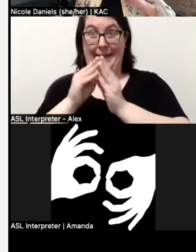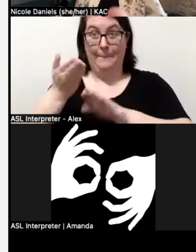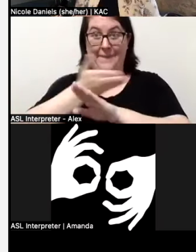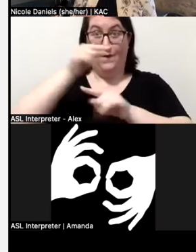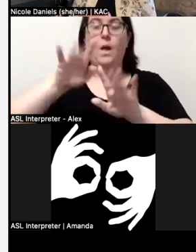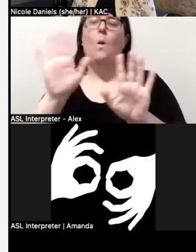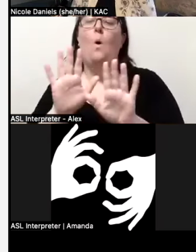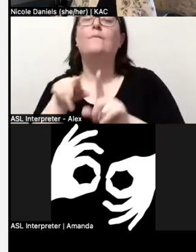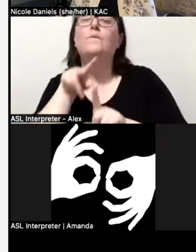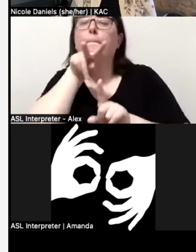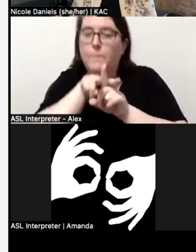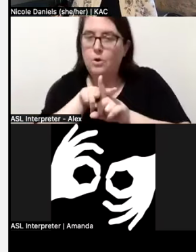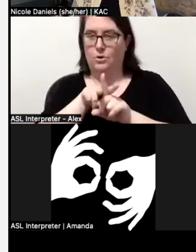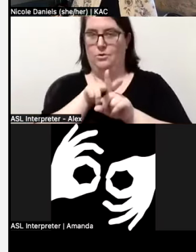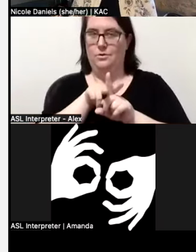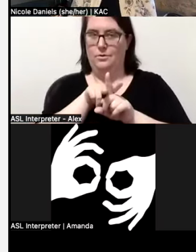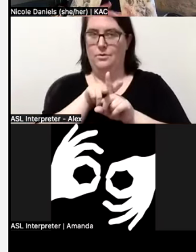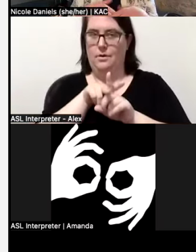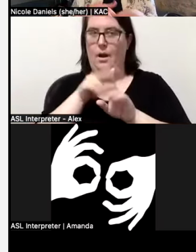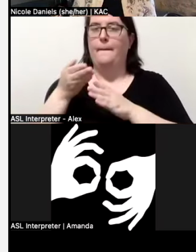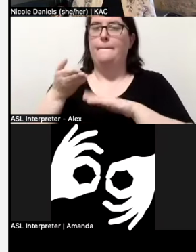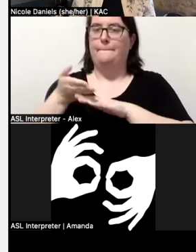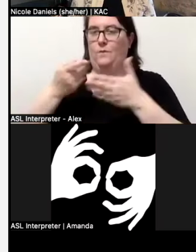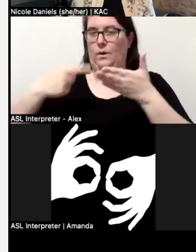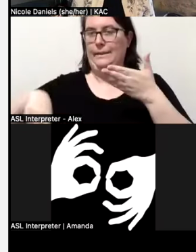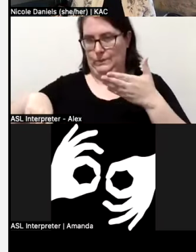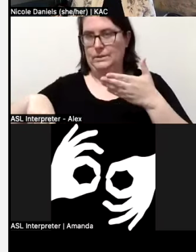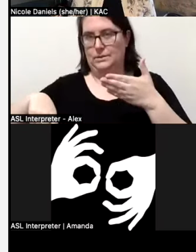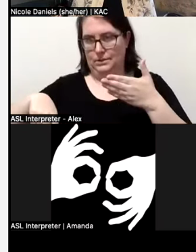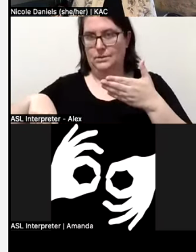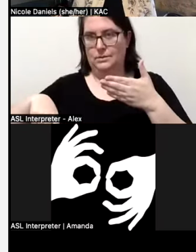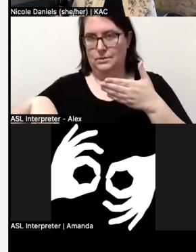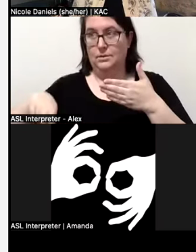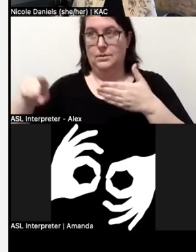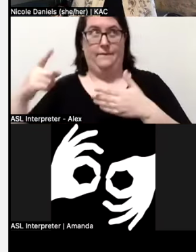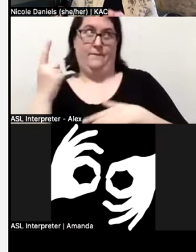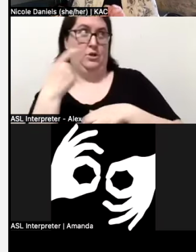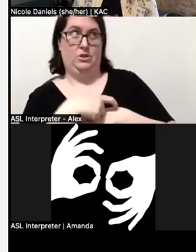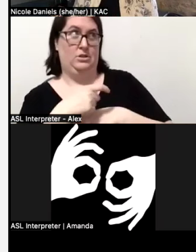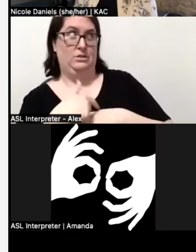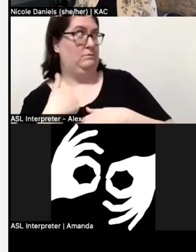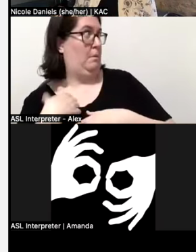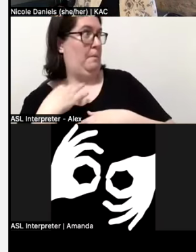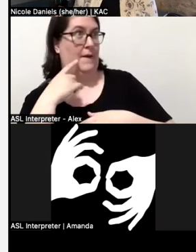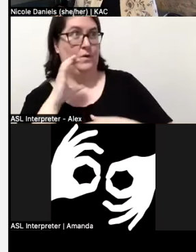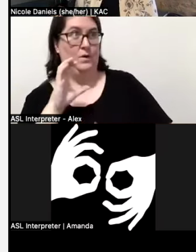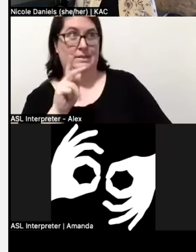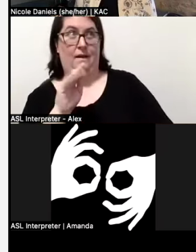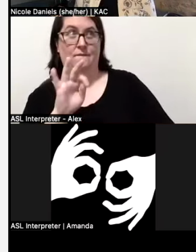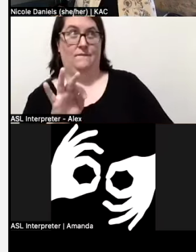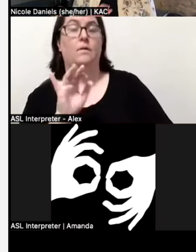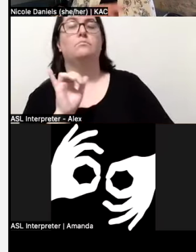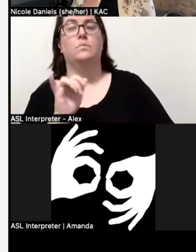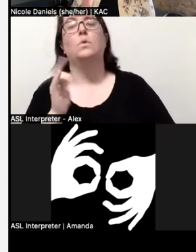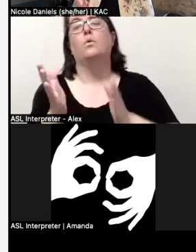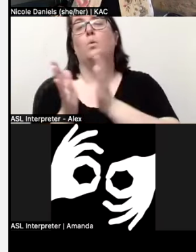but if you are interested in applying for operating grants and you haven't received an operating grant through CKAF before, you do have to request a